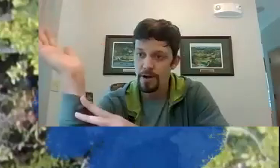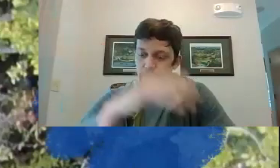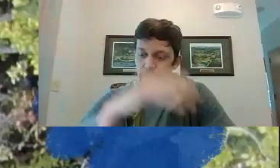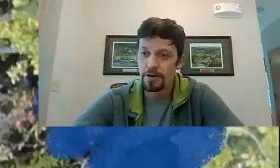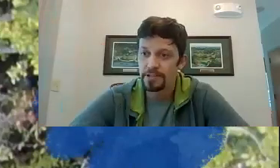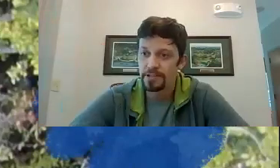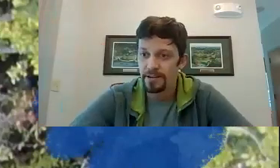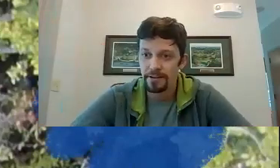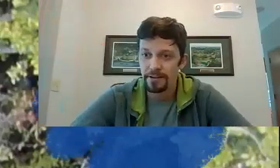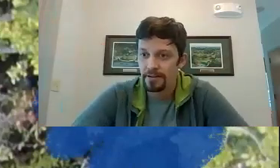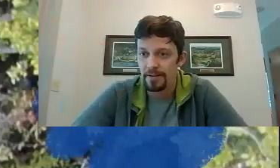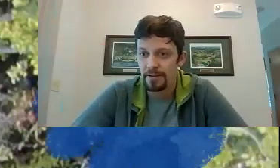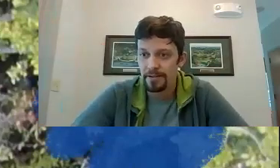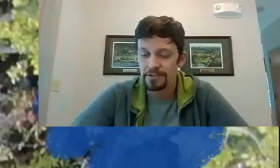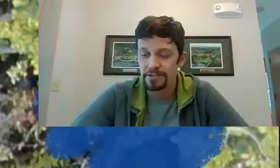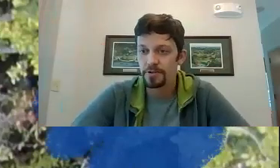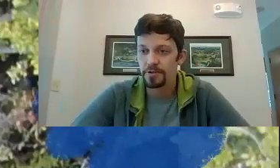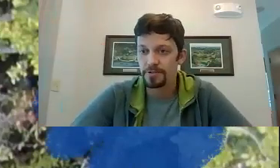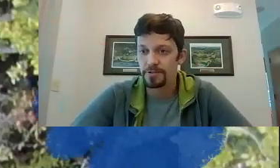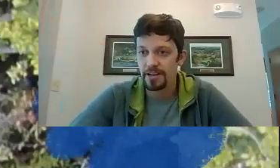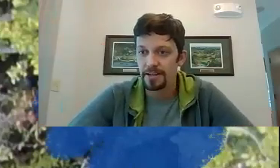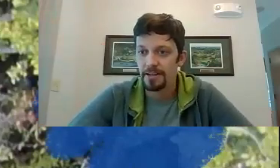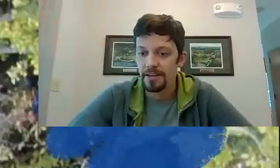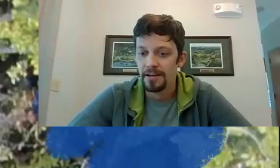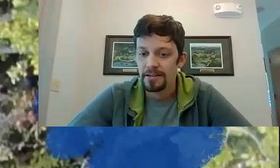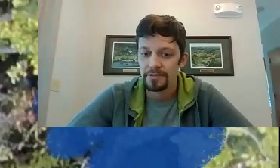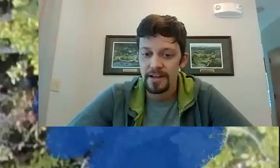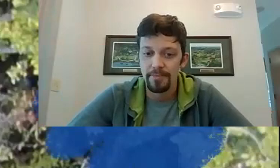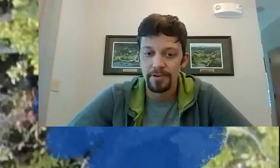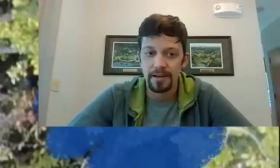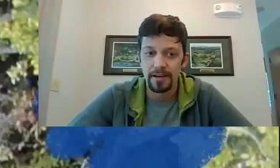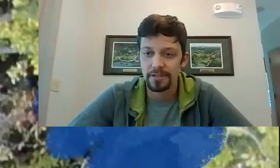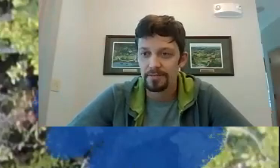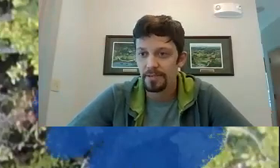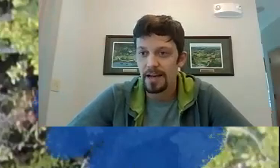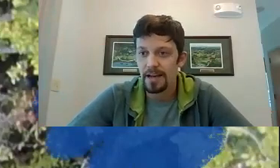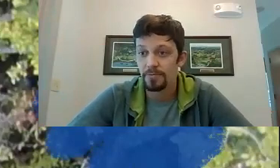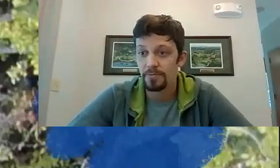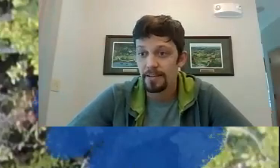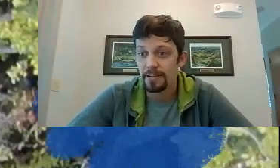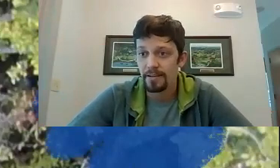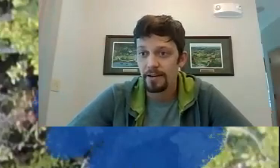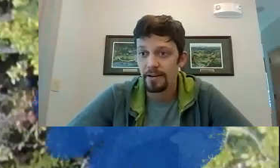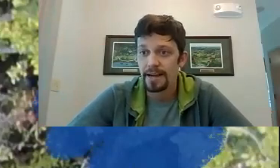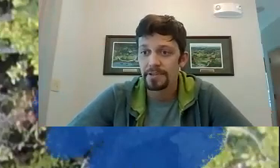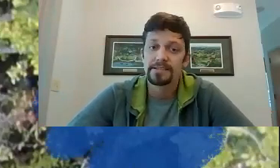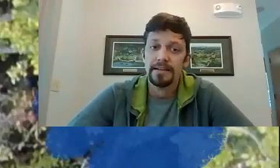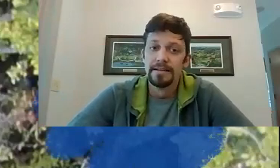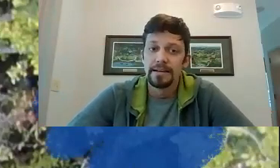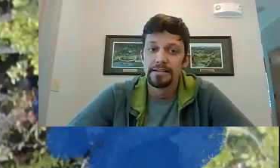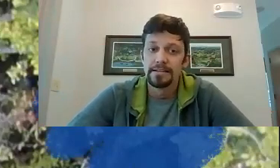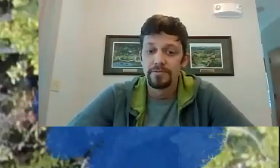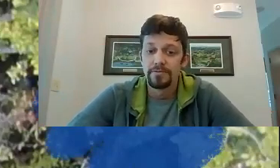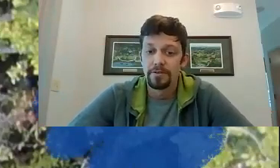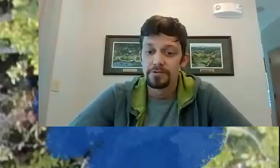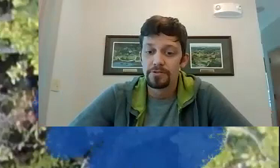on the coast out here, they're super exposed. There's nothing to stop lots of wind interacting with these trees. And